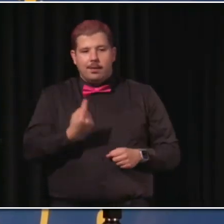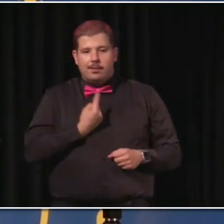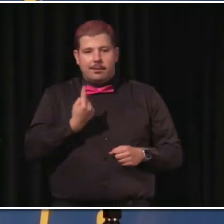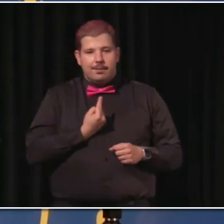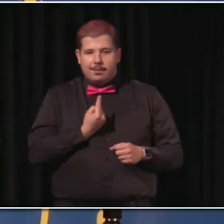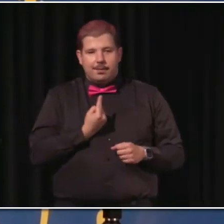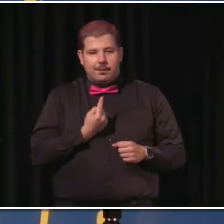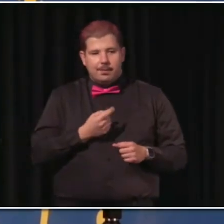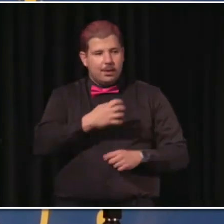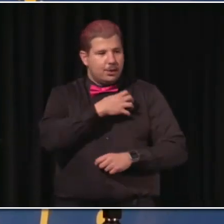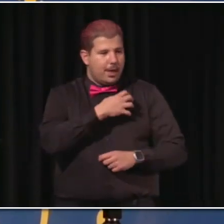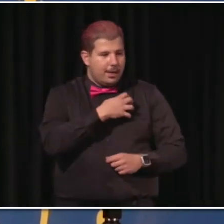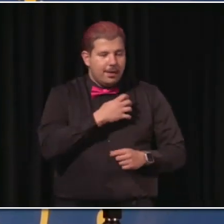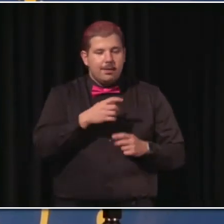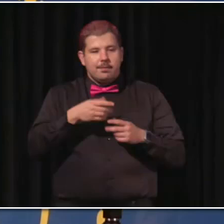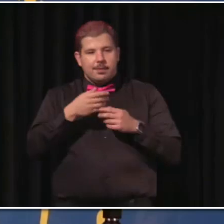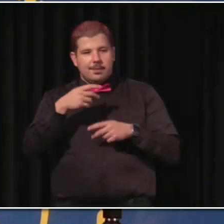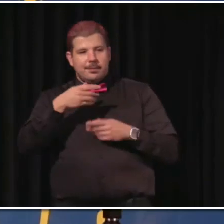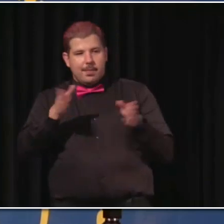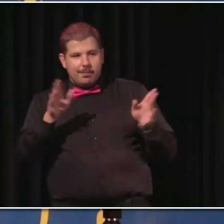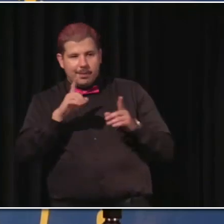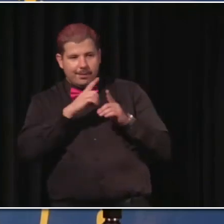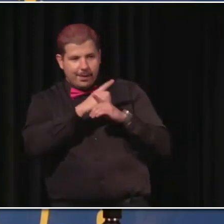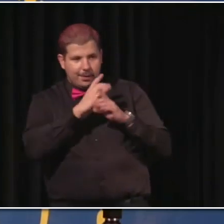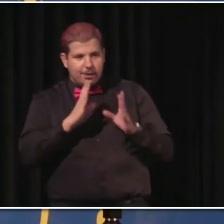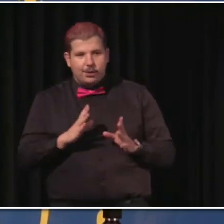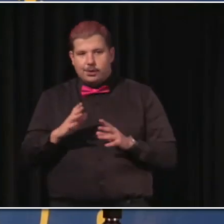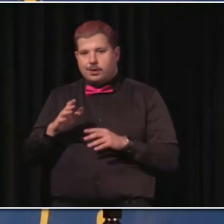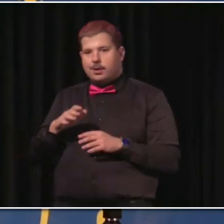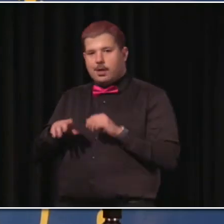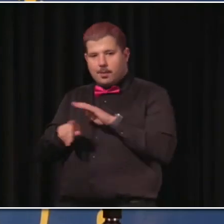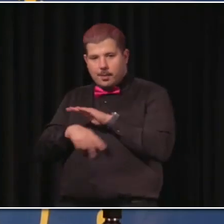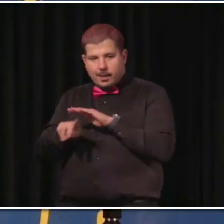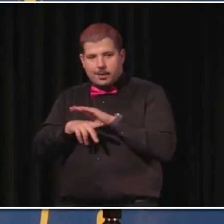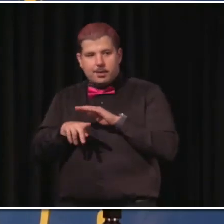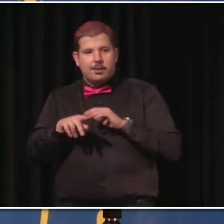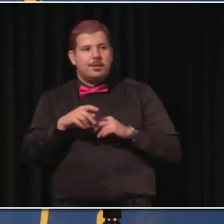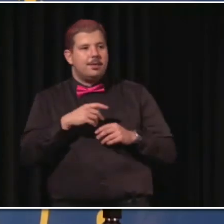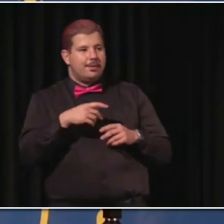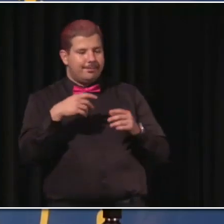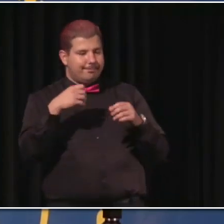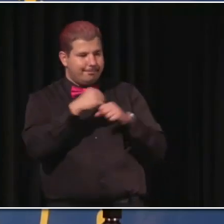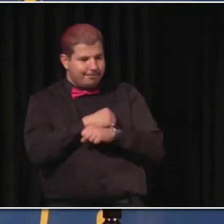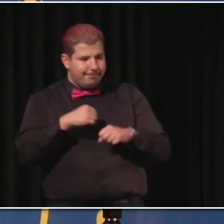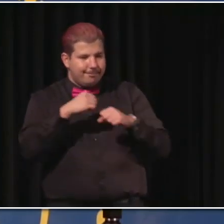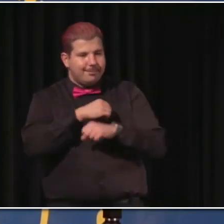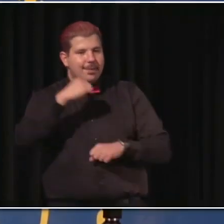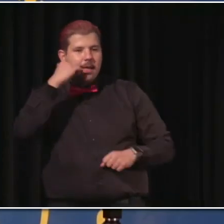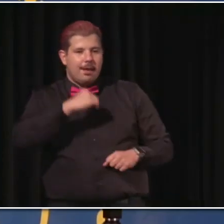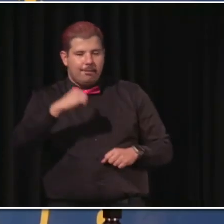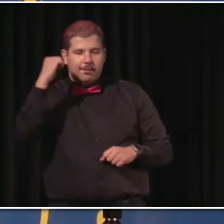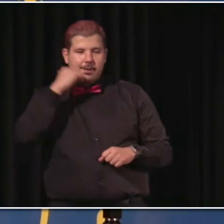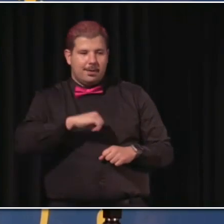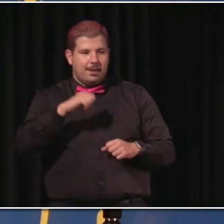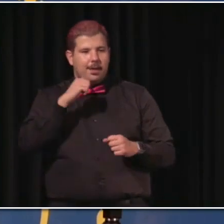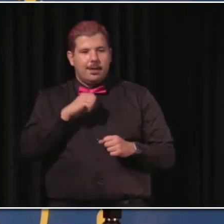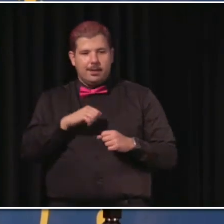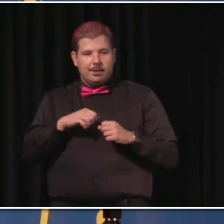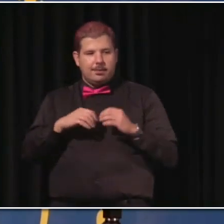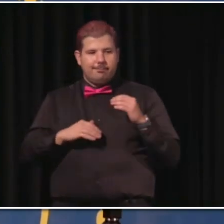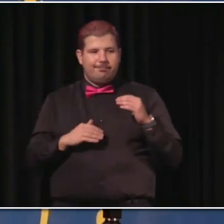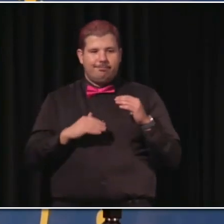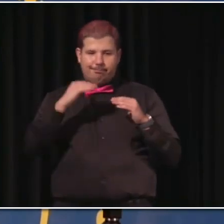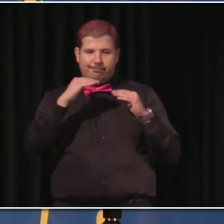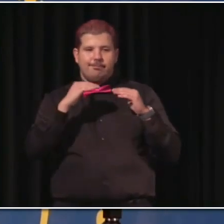Our sheriffs, our public defenders, our probation officers, and our district attorneys fight every single day to uphold the rule of